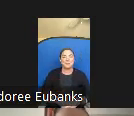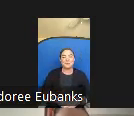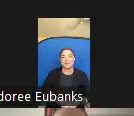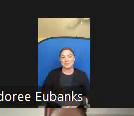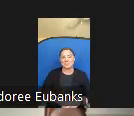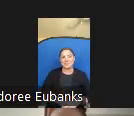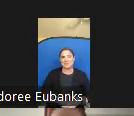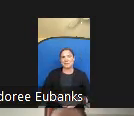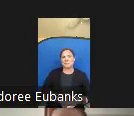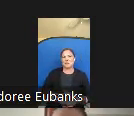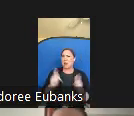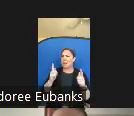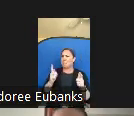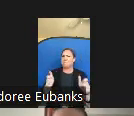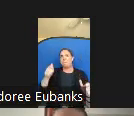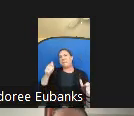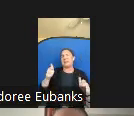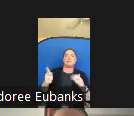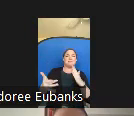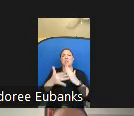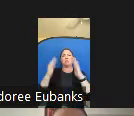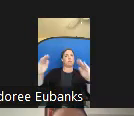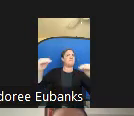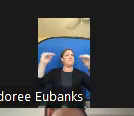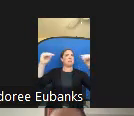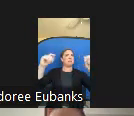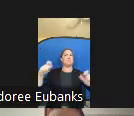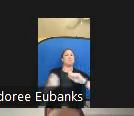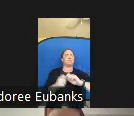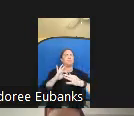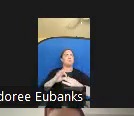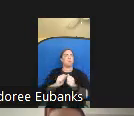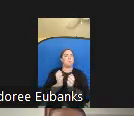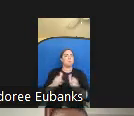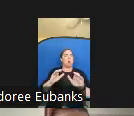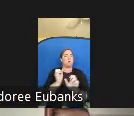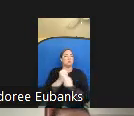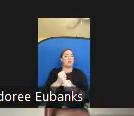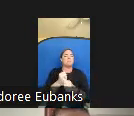What is the biggest technological advancement in pottery creation and from what time period?